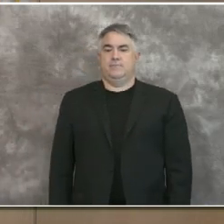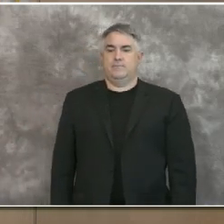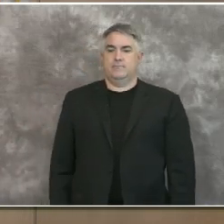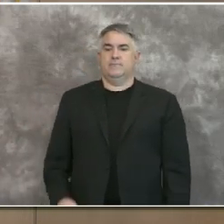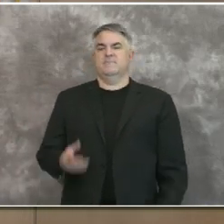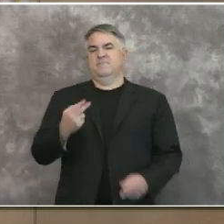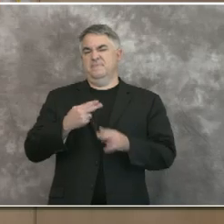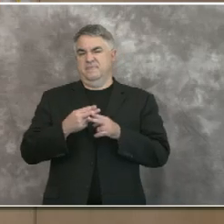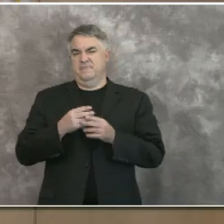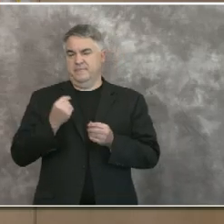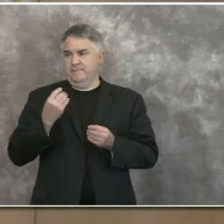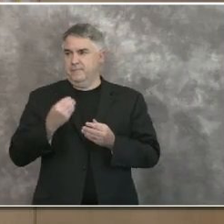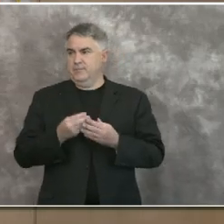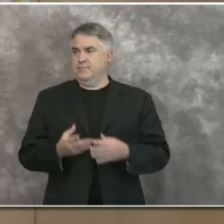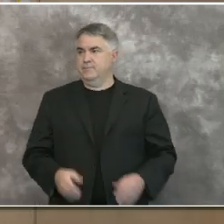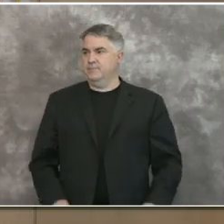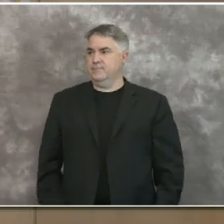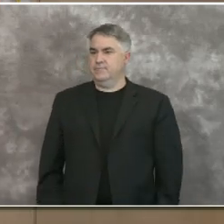by those